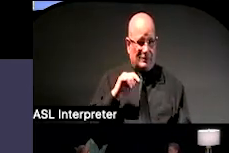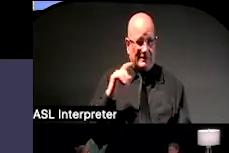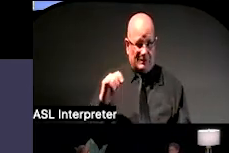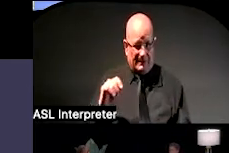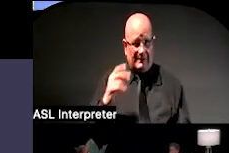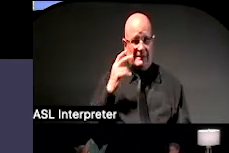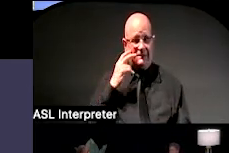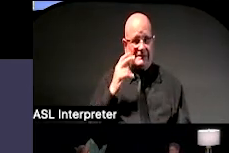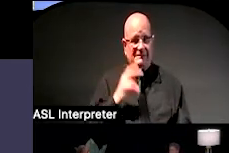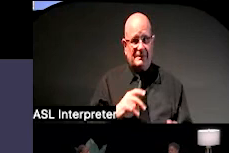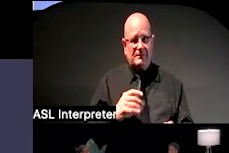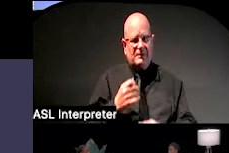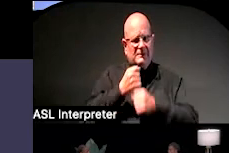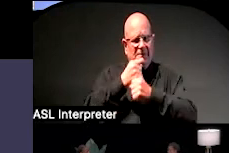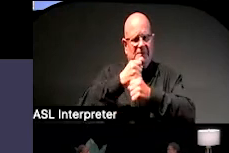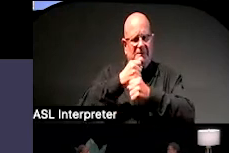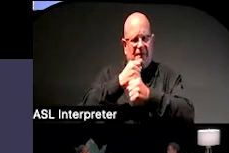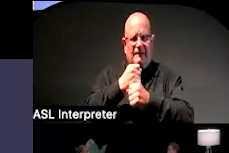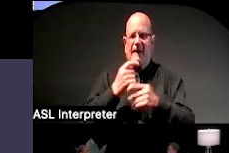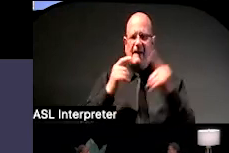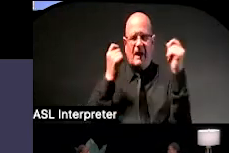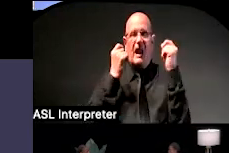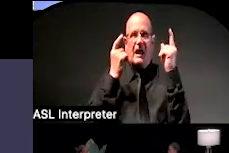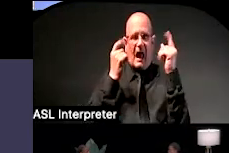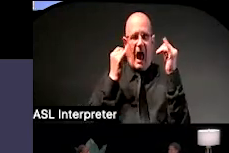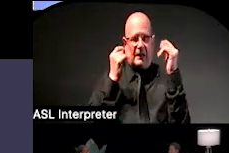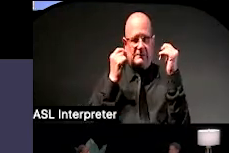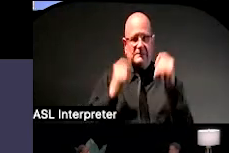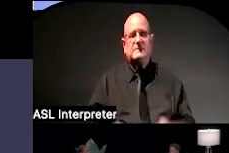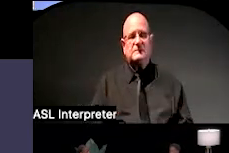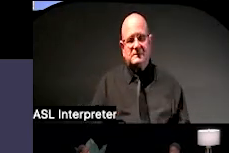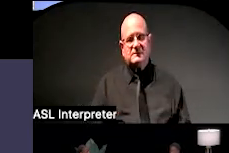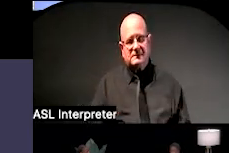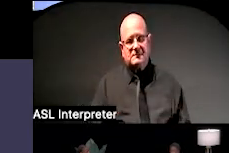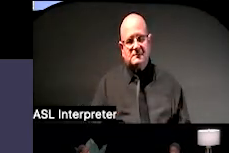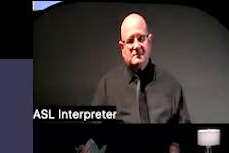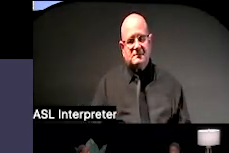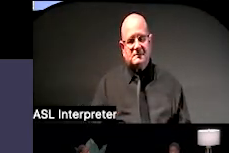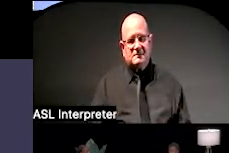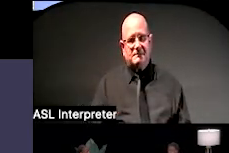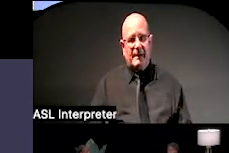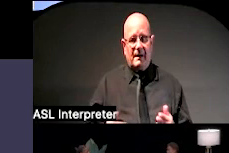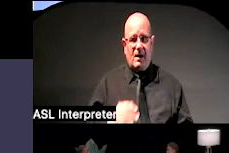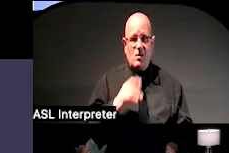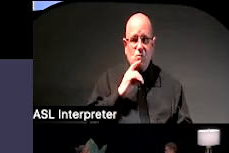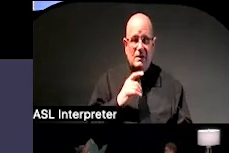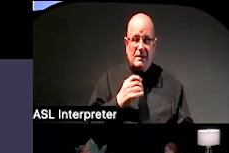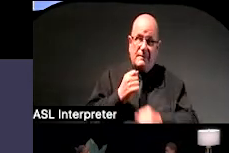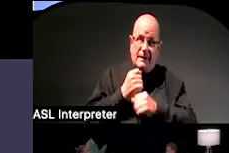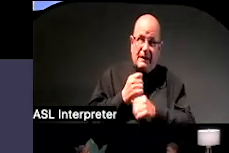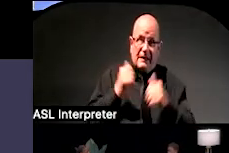individuals holding up signs saying, I finally got it. And you may not be a real sign that your colleagues or